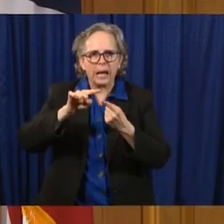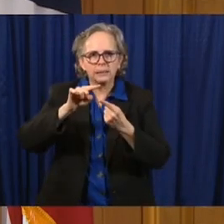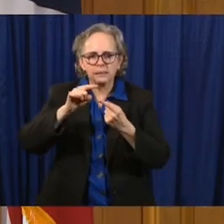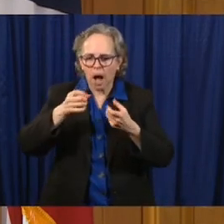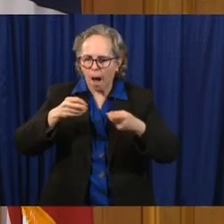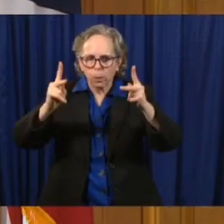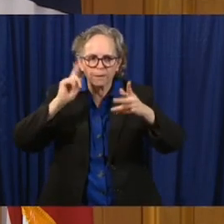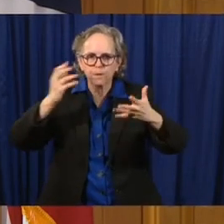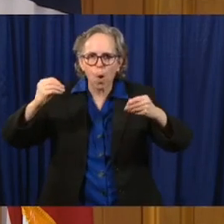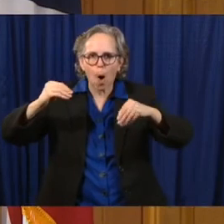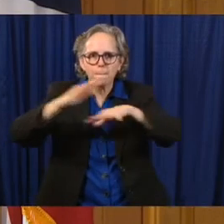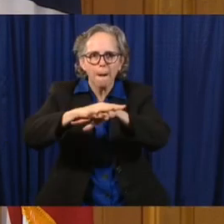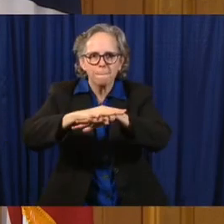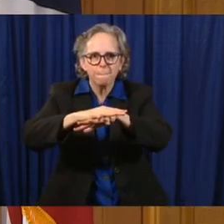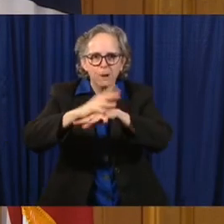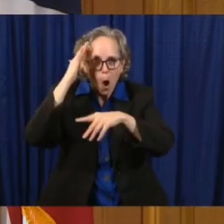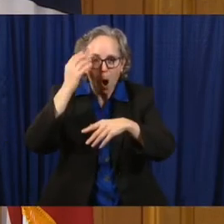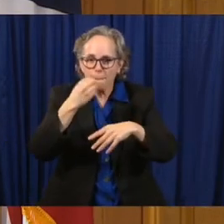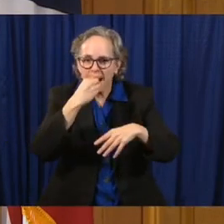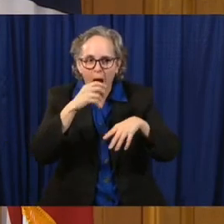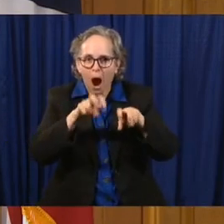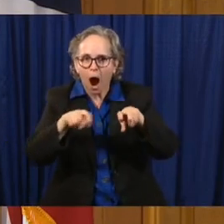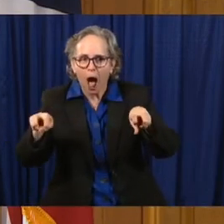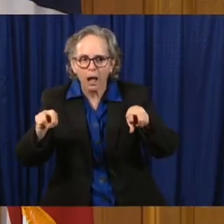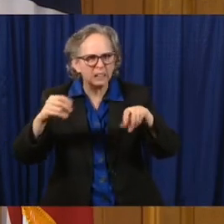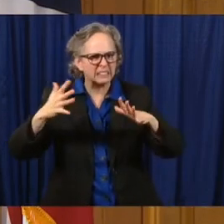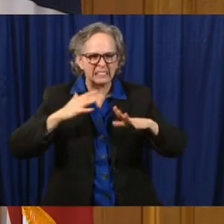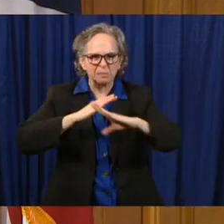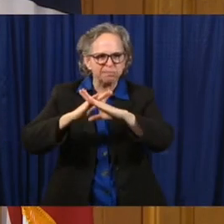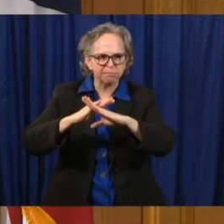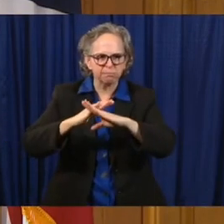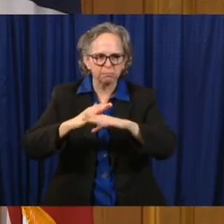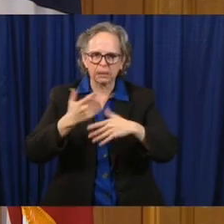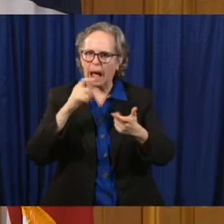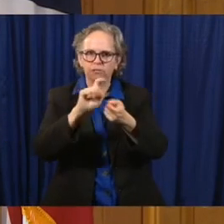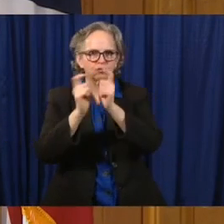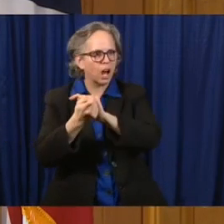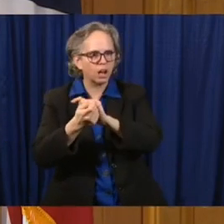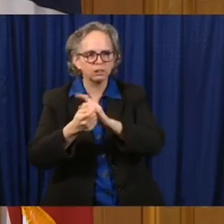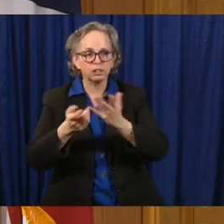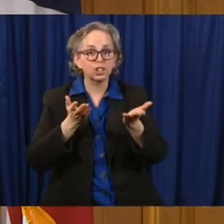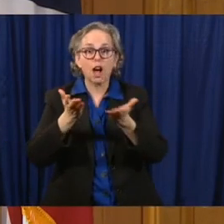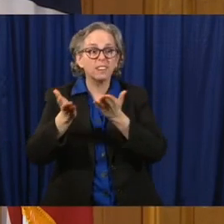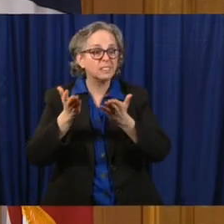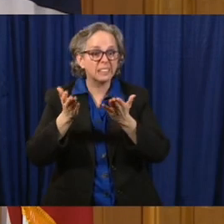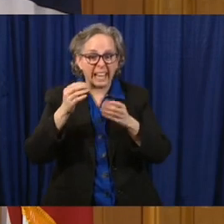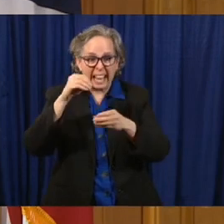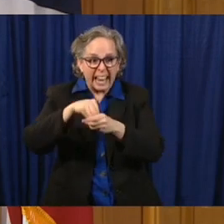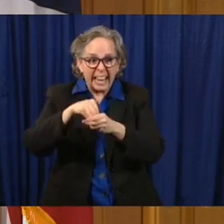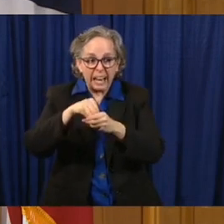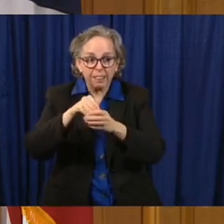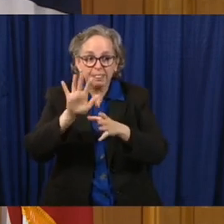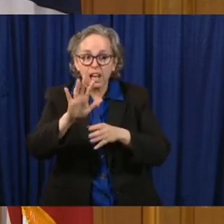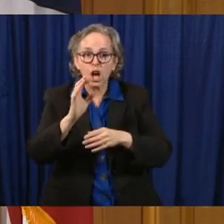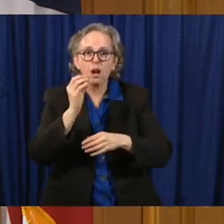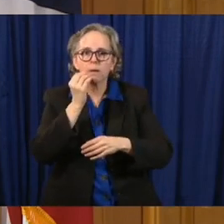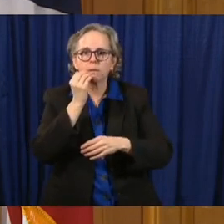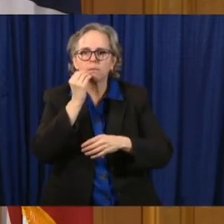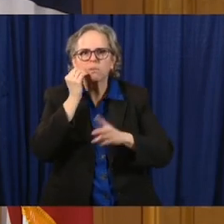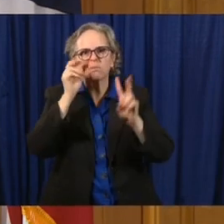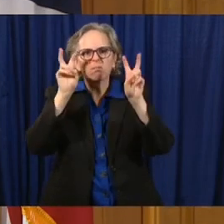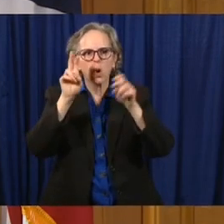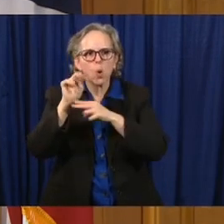by going to 2 meals. In some cases, they have gone basically to serving within the unit of that prisoner instead of taking